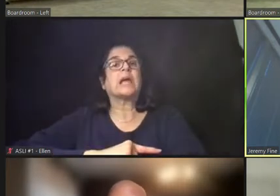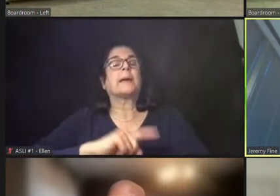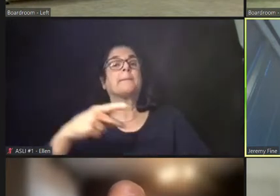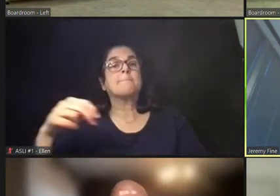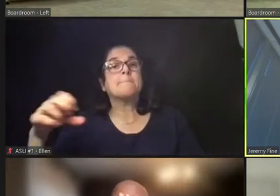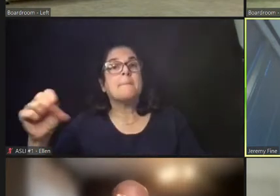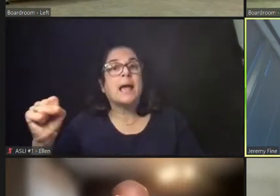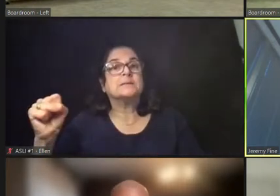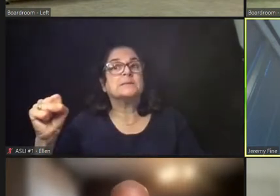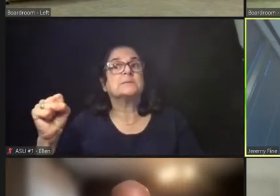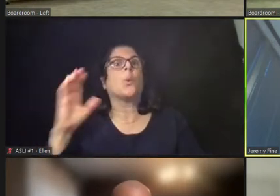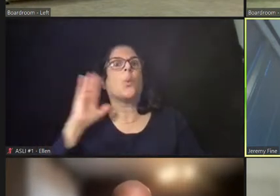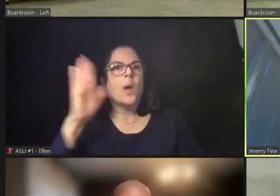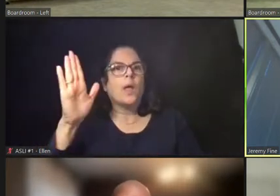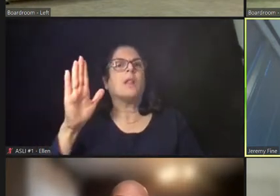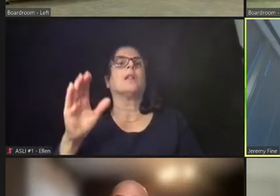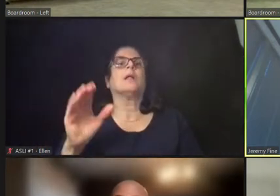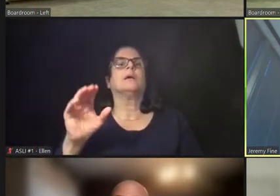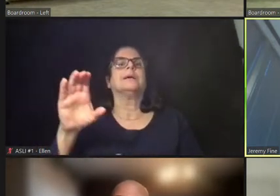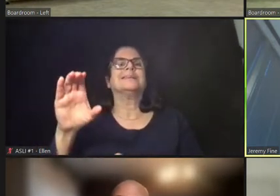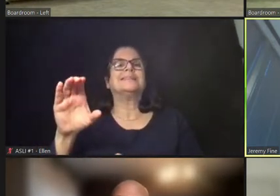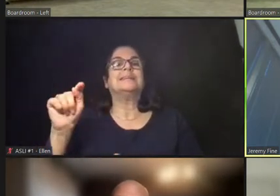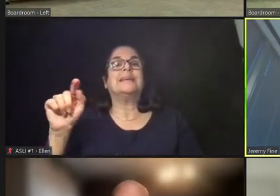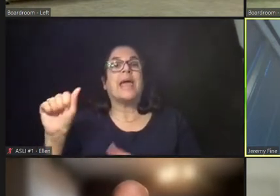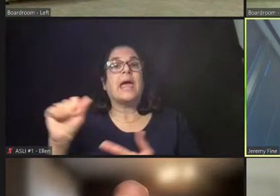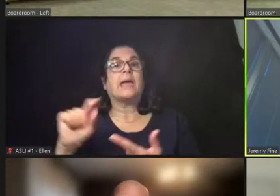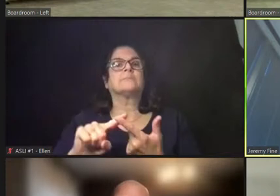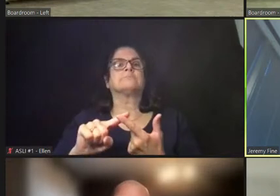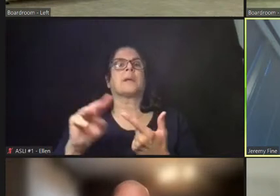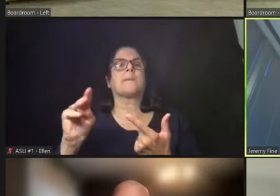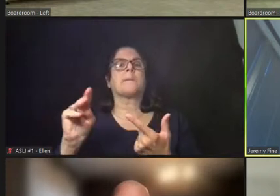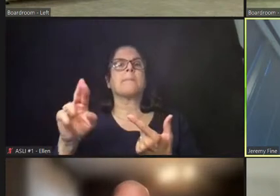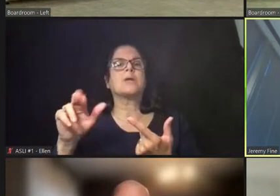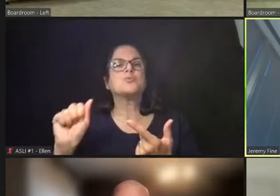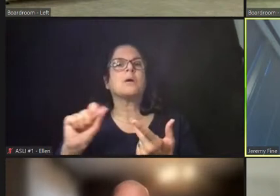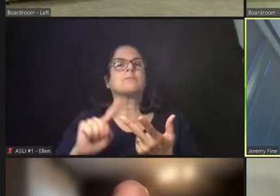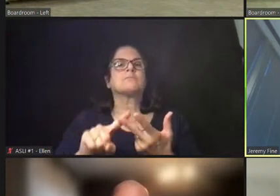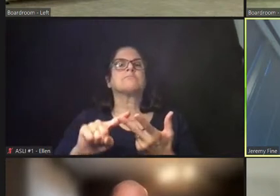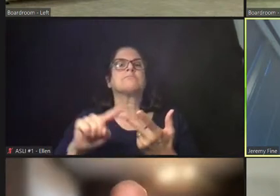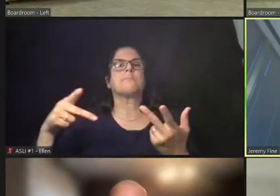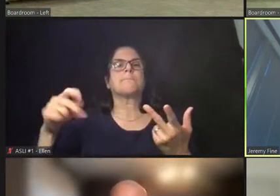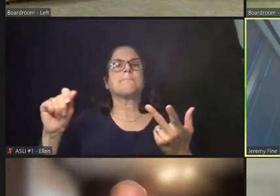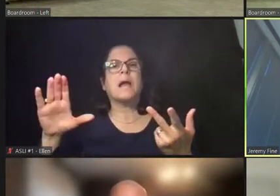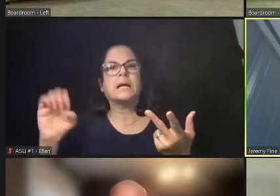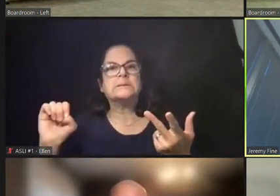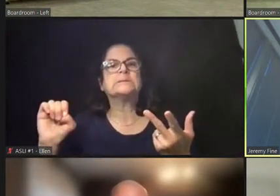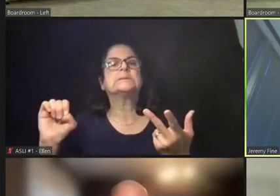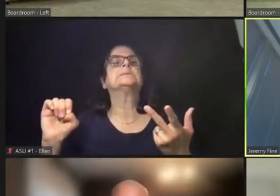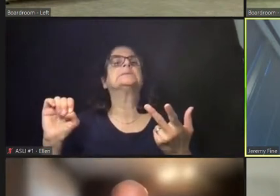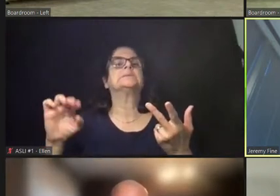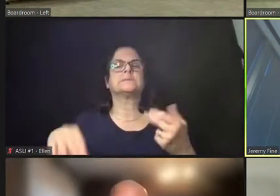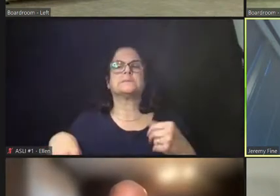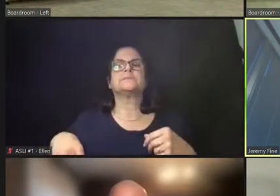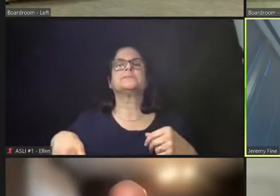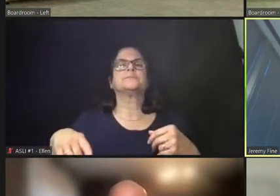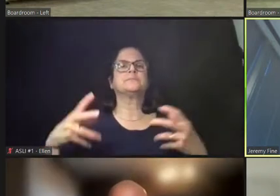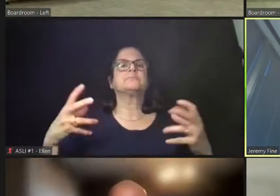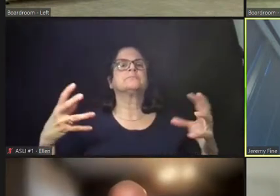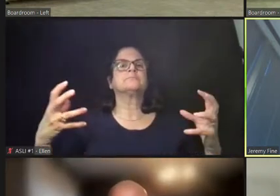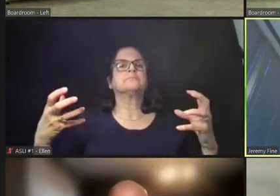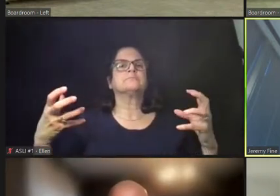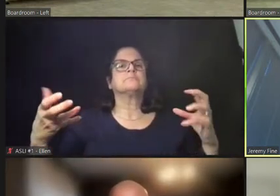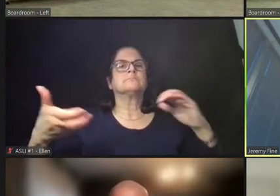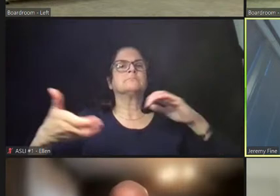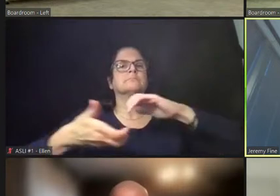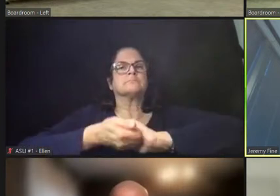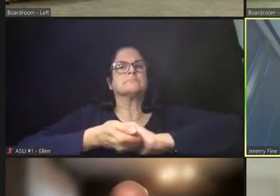PACE. We rolled out the Regional Connect Pass, you know, in 2022, you know, where we're able to